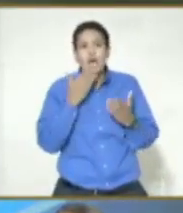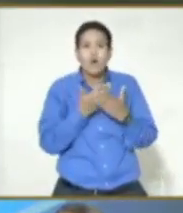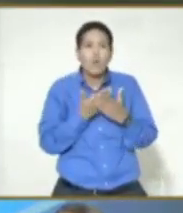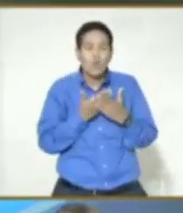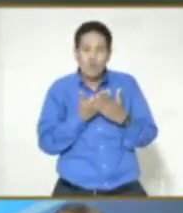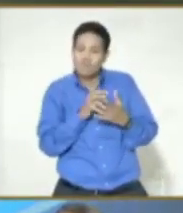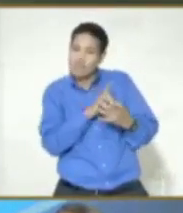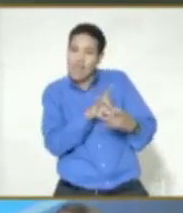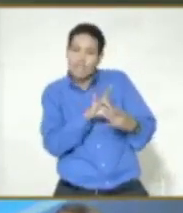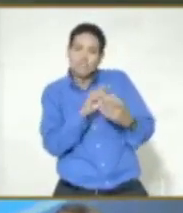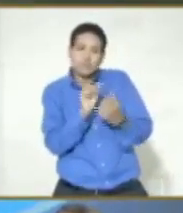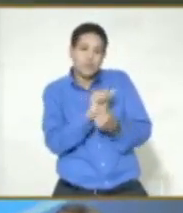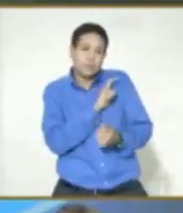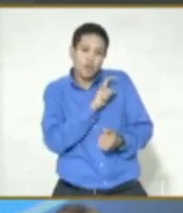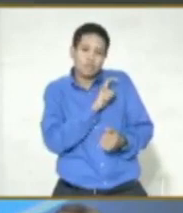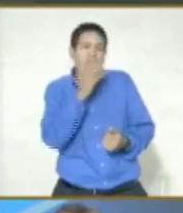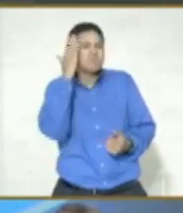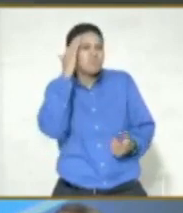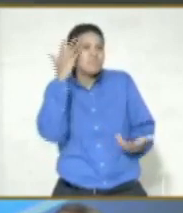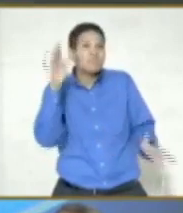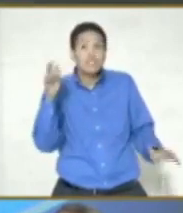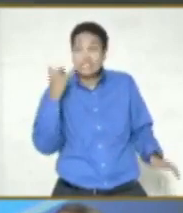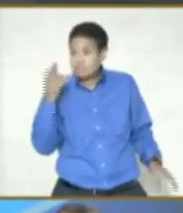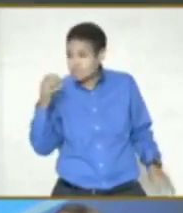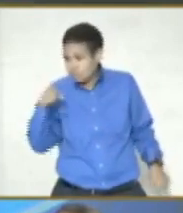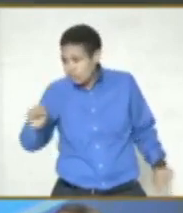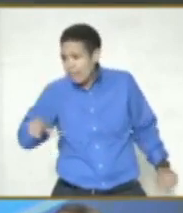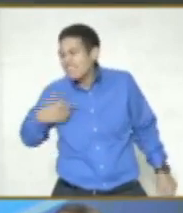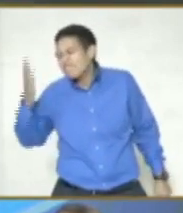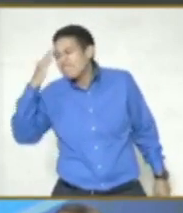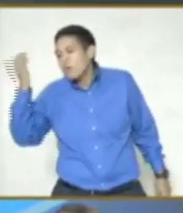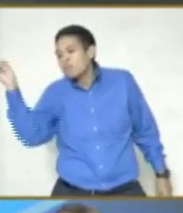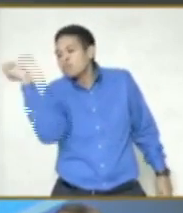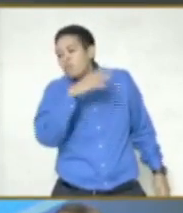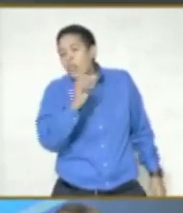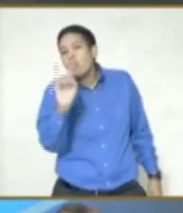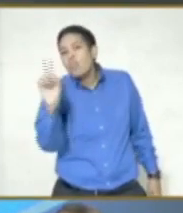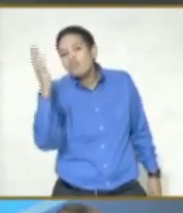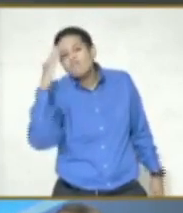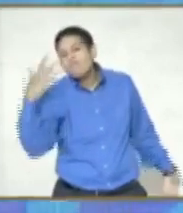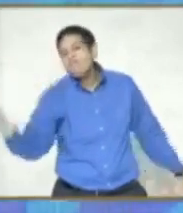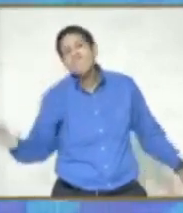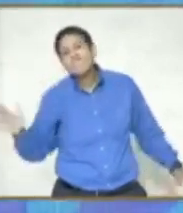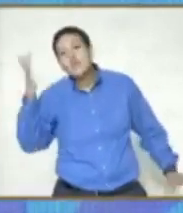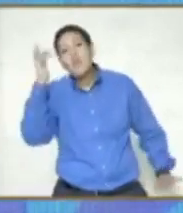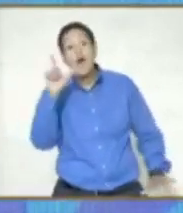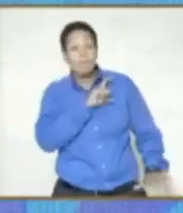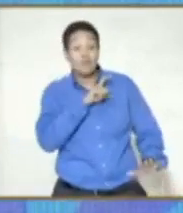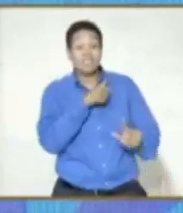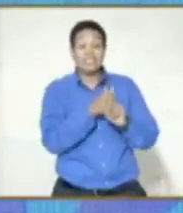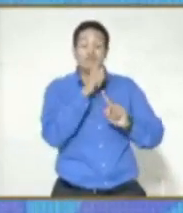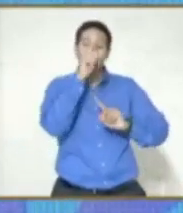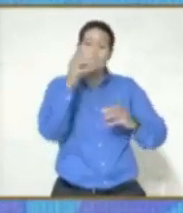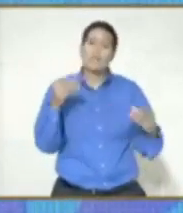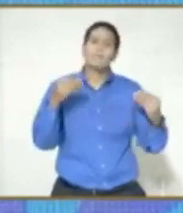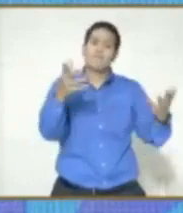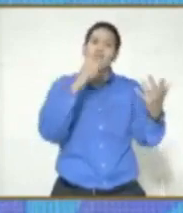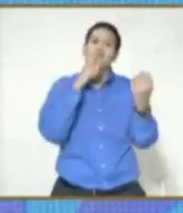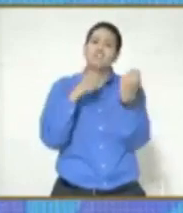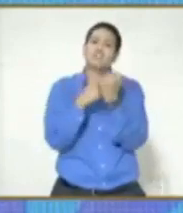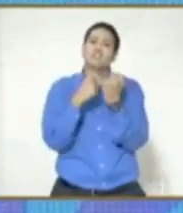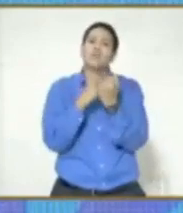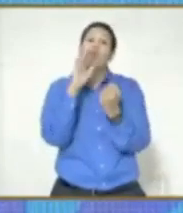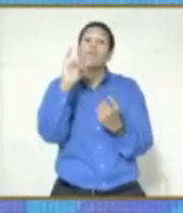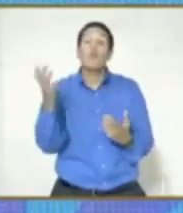working relationship with the police and the homeless population because the police is providing the assistance